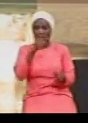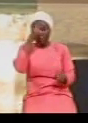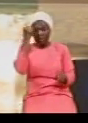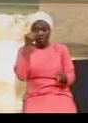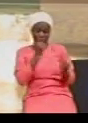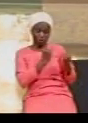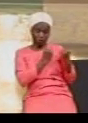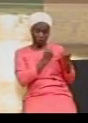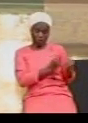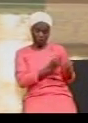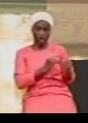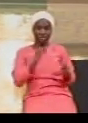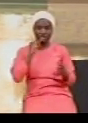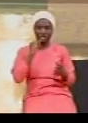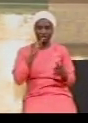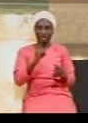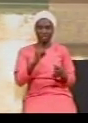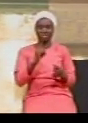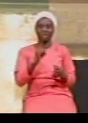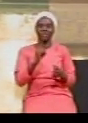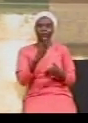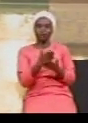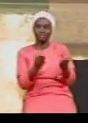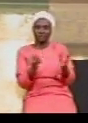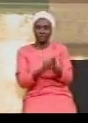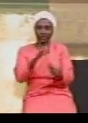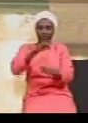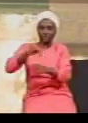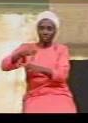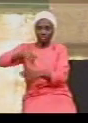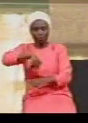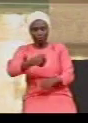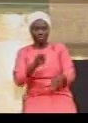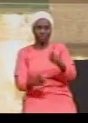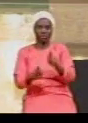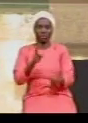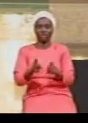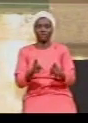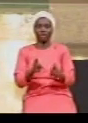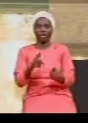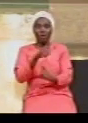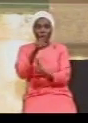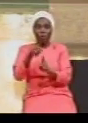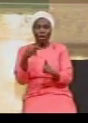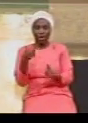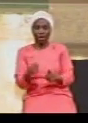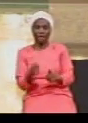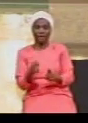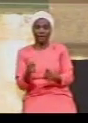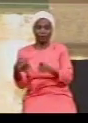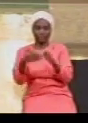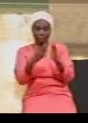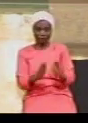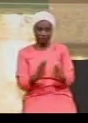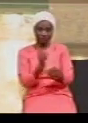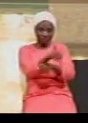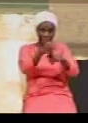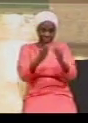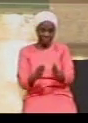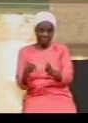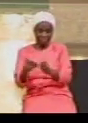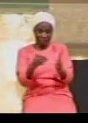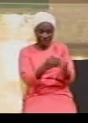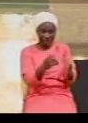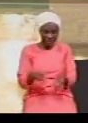is contagious. When a godly conqueror is leading the way, thank God, that